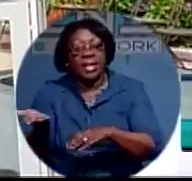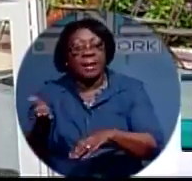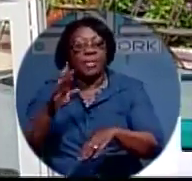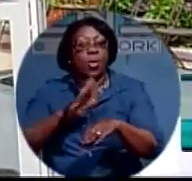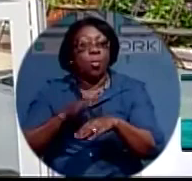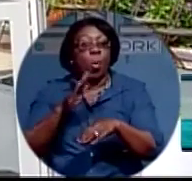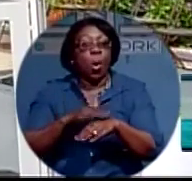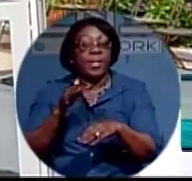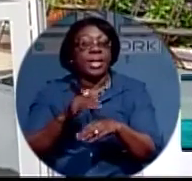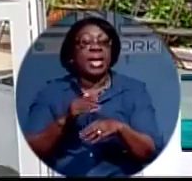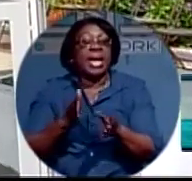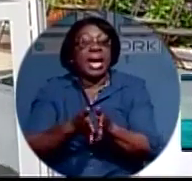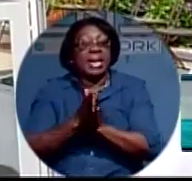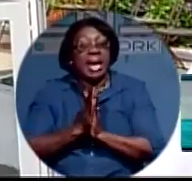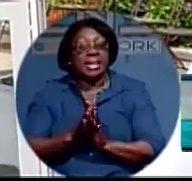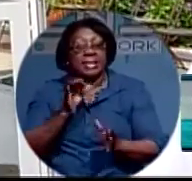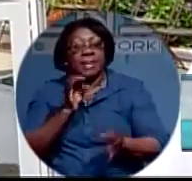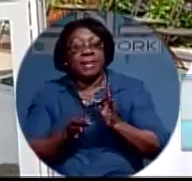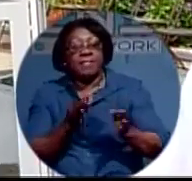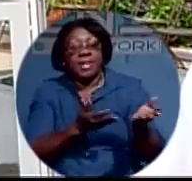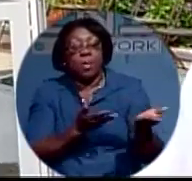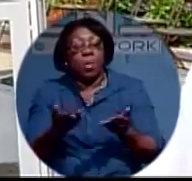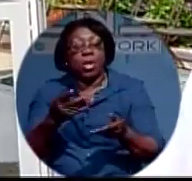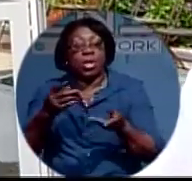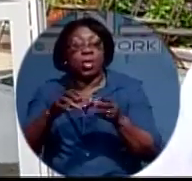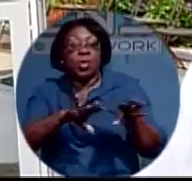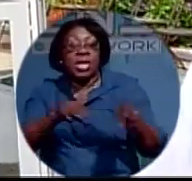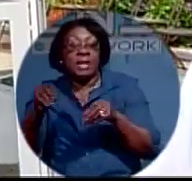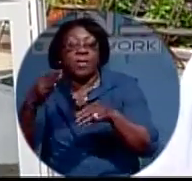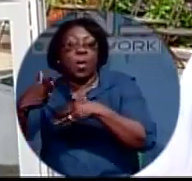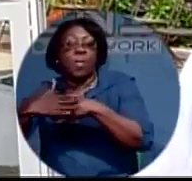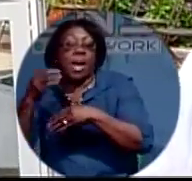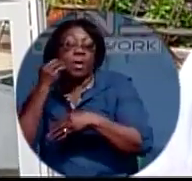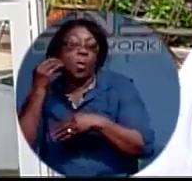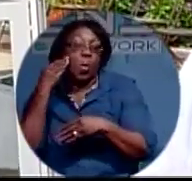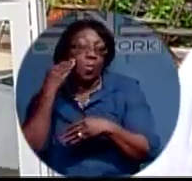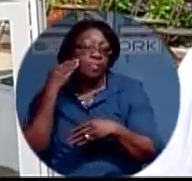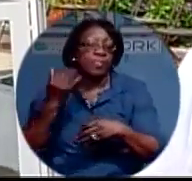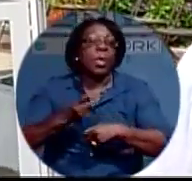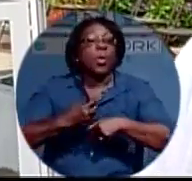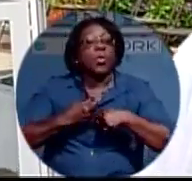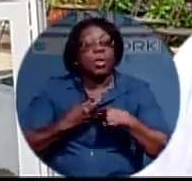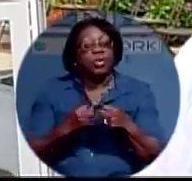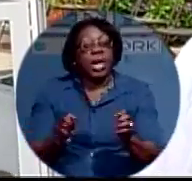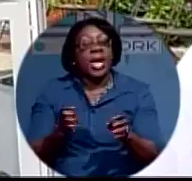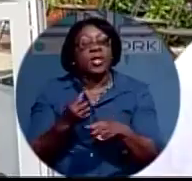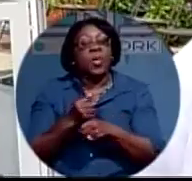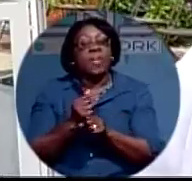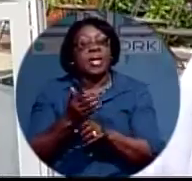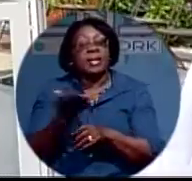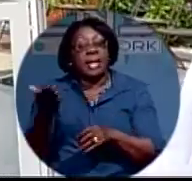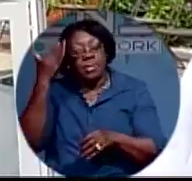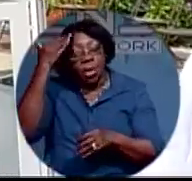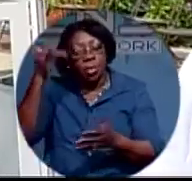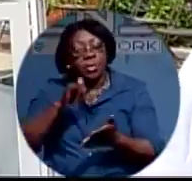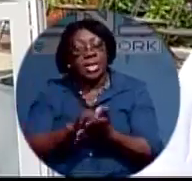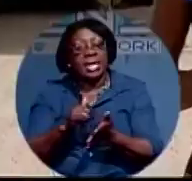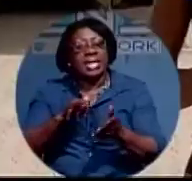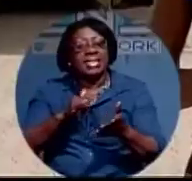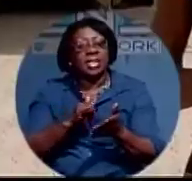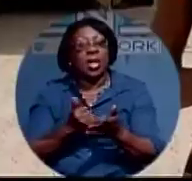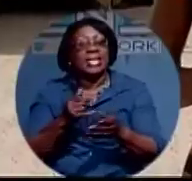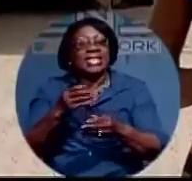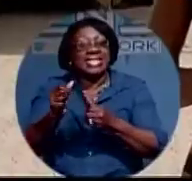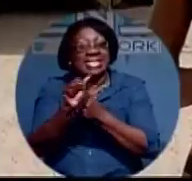don't want to evacuate. There's nothing we could do about that, but we try to make them know that it's not safe and get them out of the